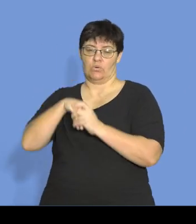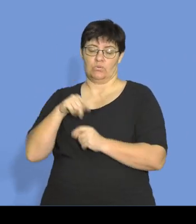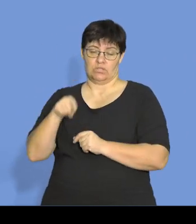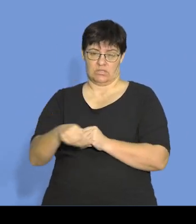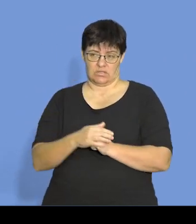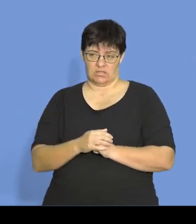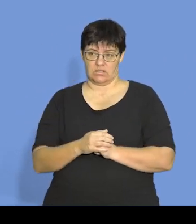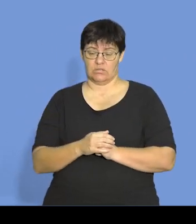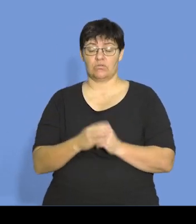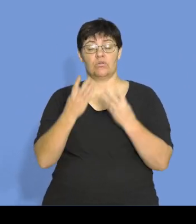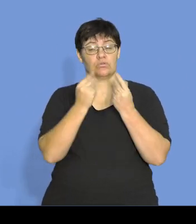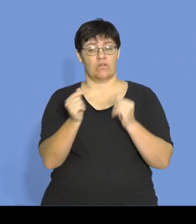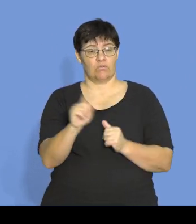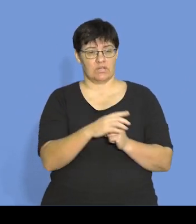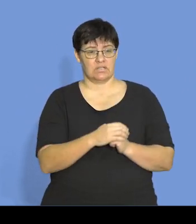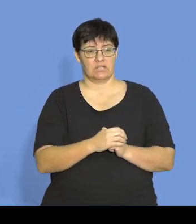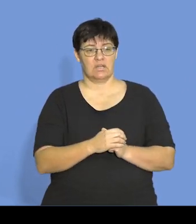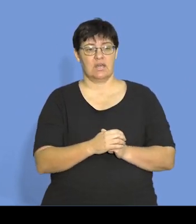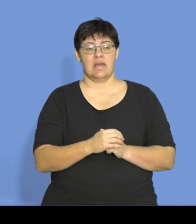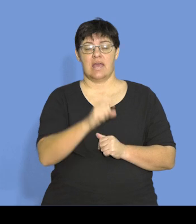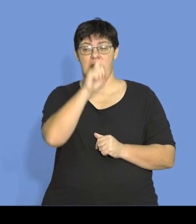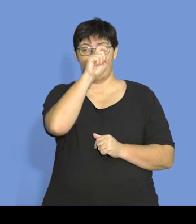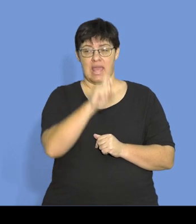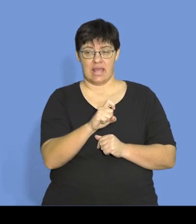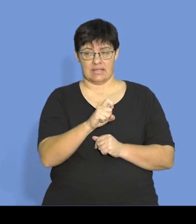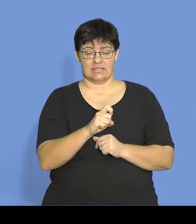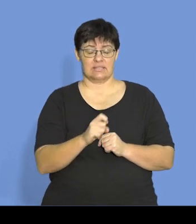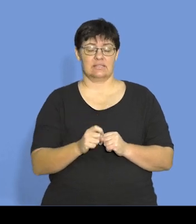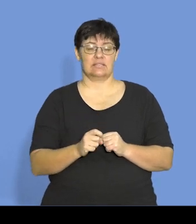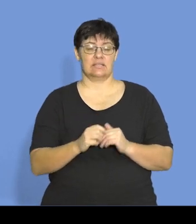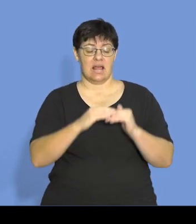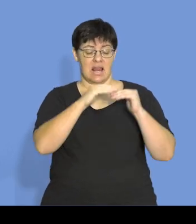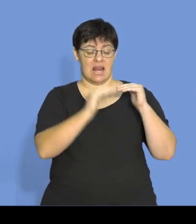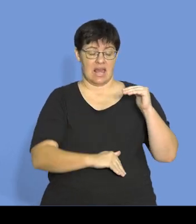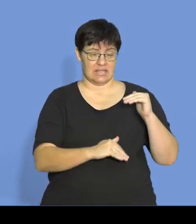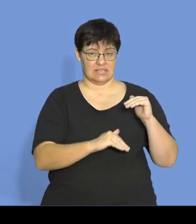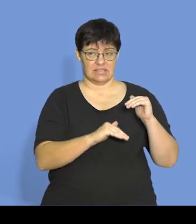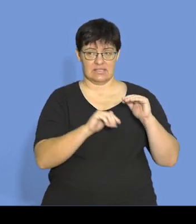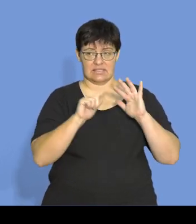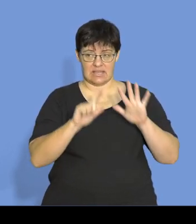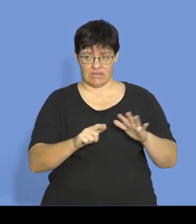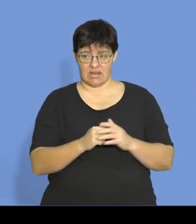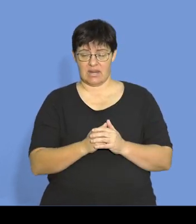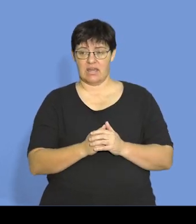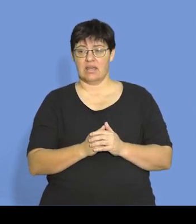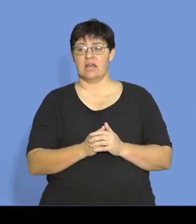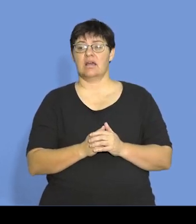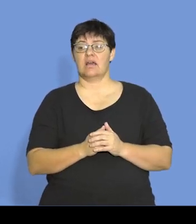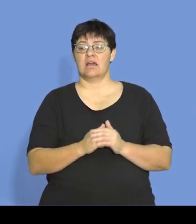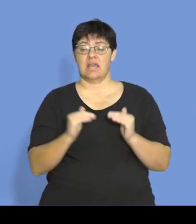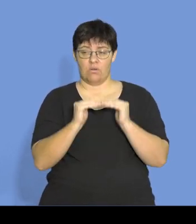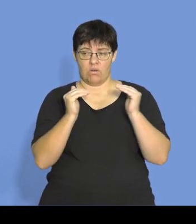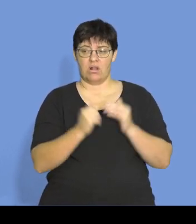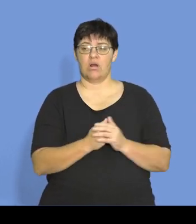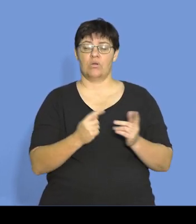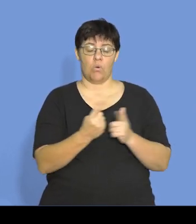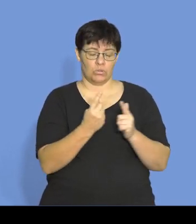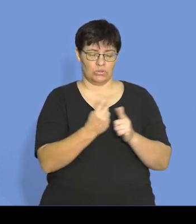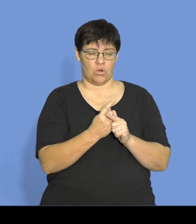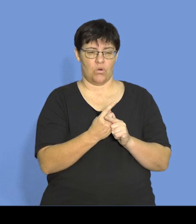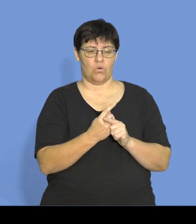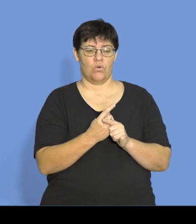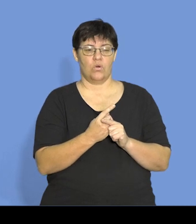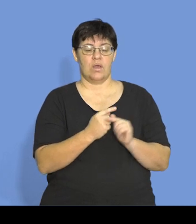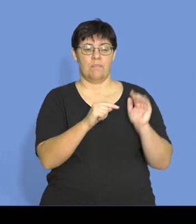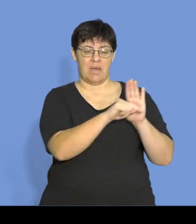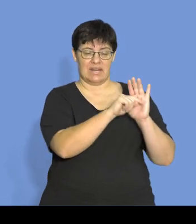solution will then be x is less than 7 and greater than negative 7, but also